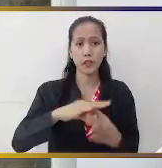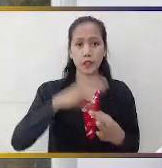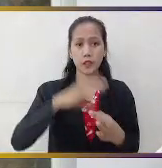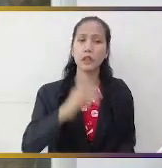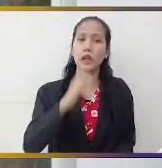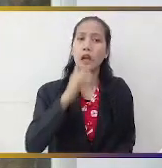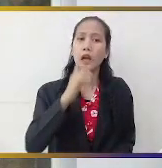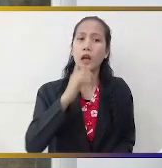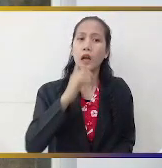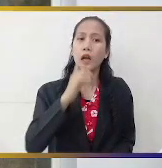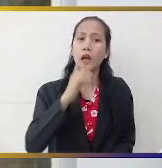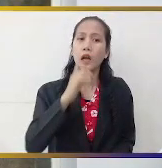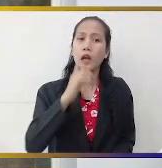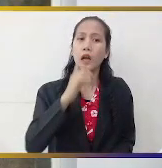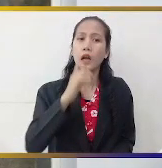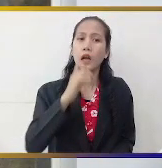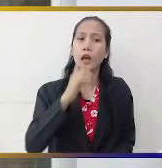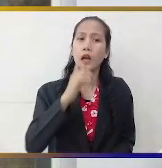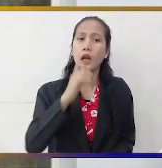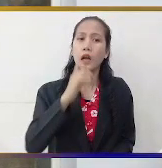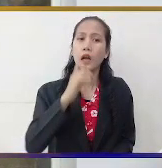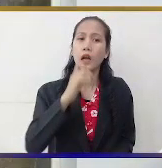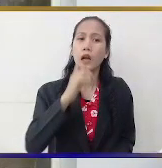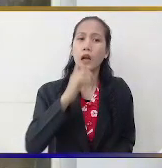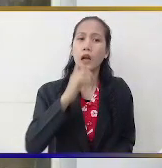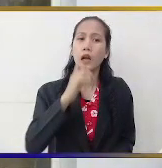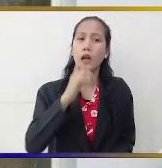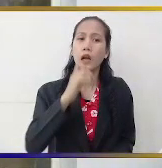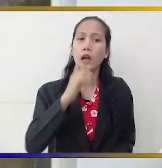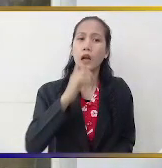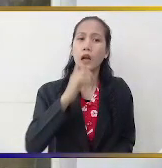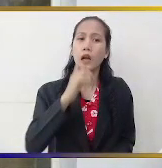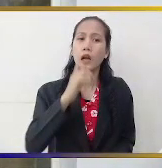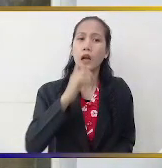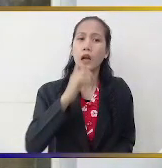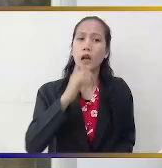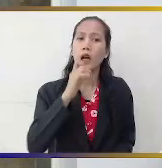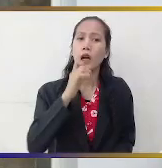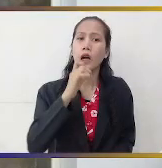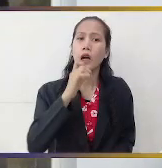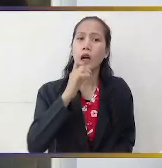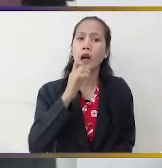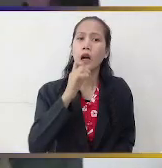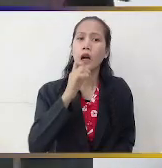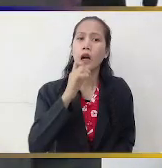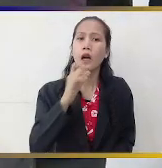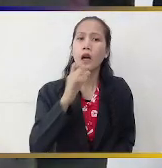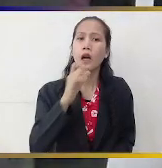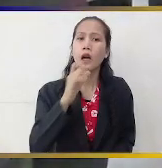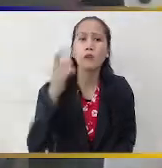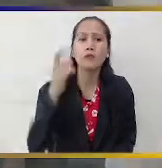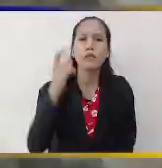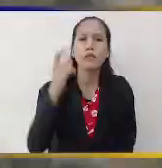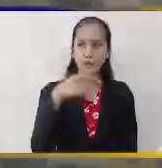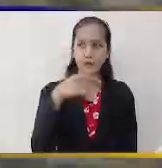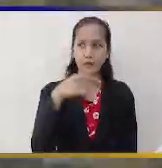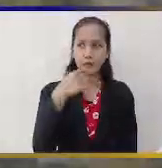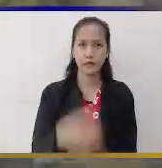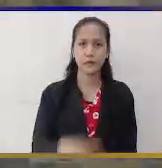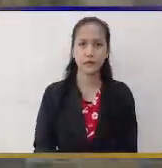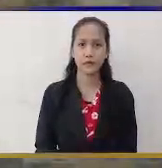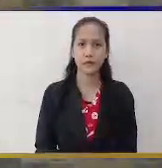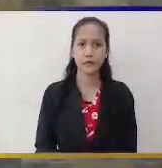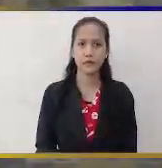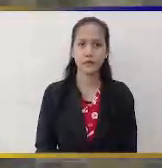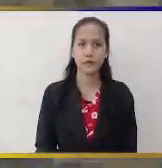You! You! Oh, that's not all. That's not all. That's not all.